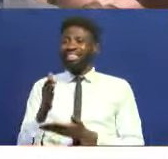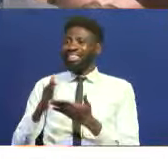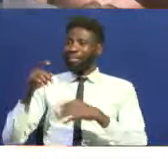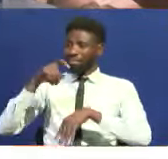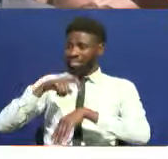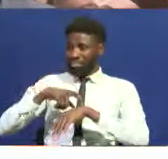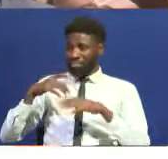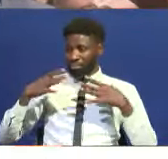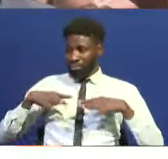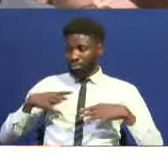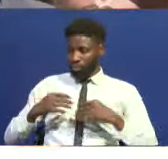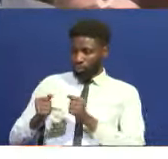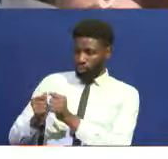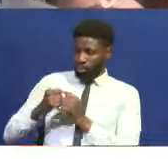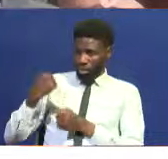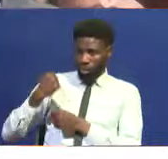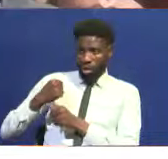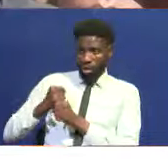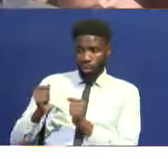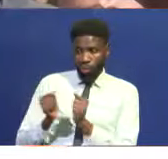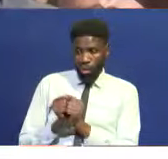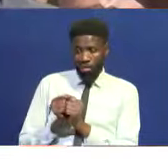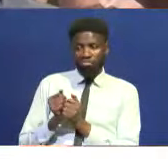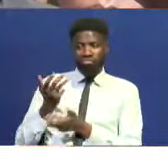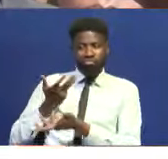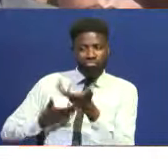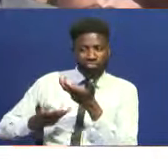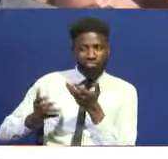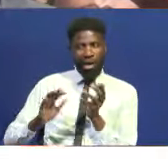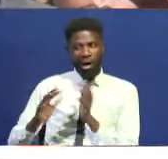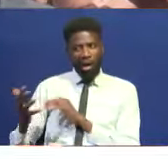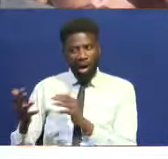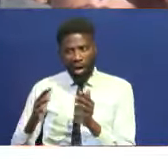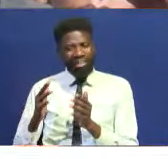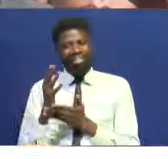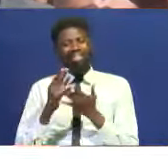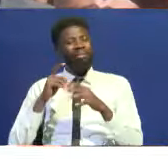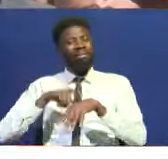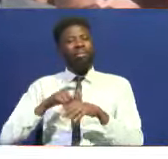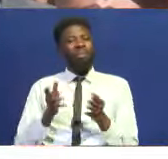work with us is most inhuman.